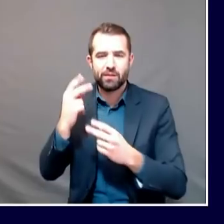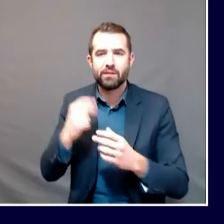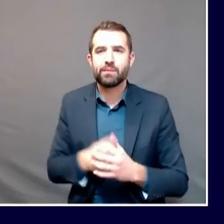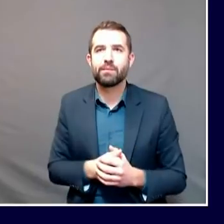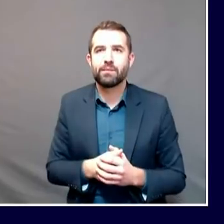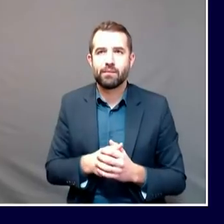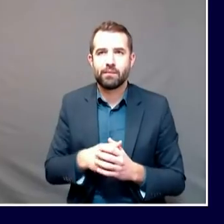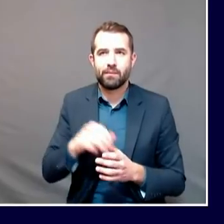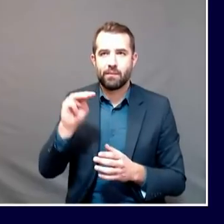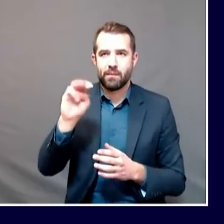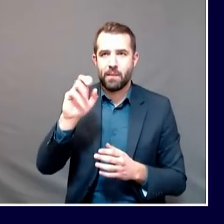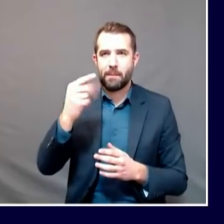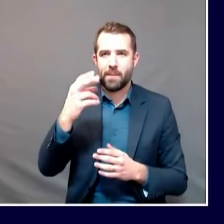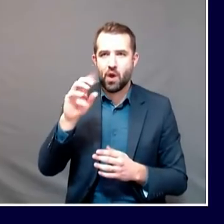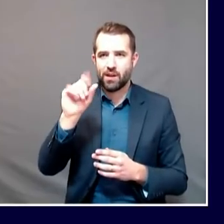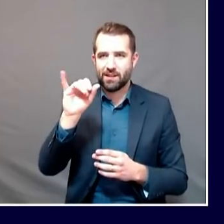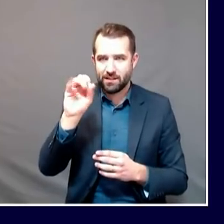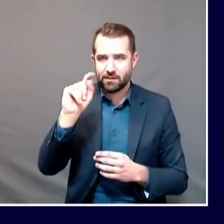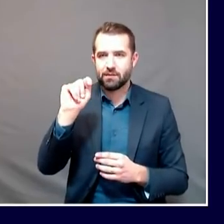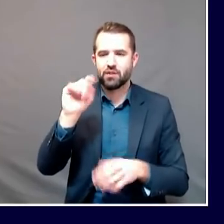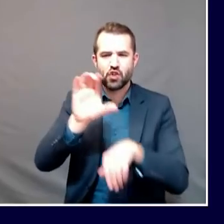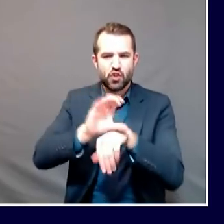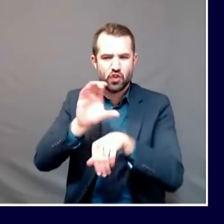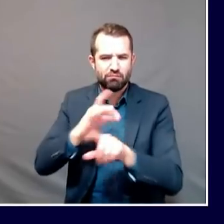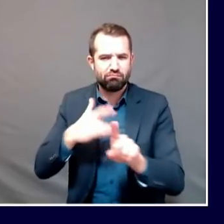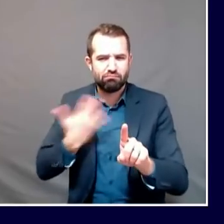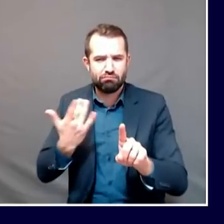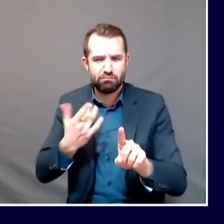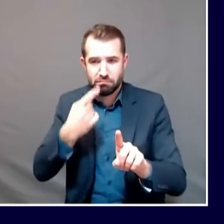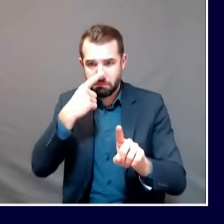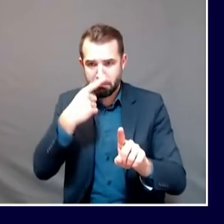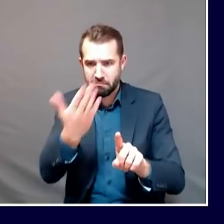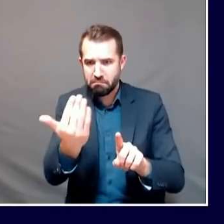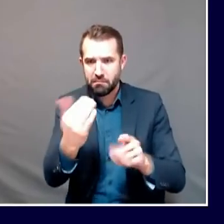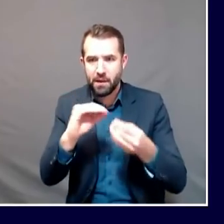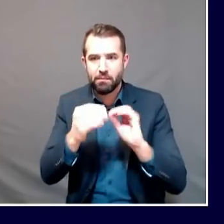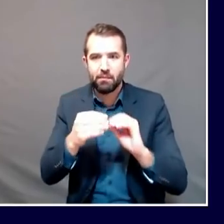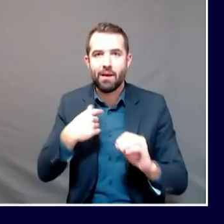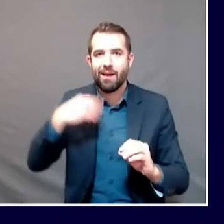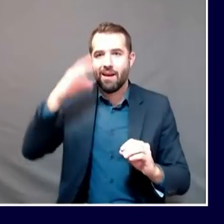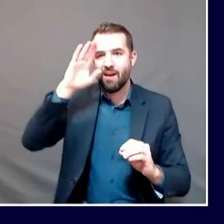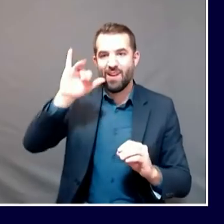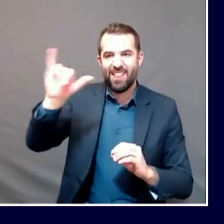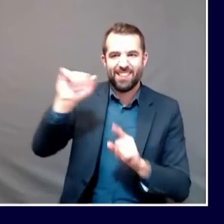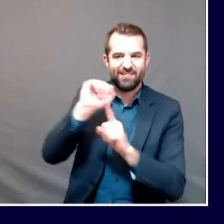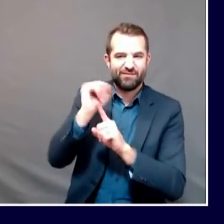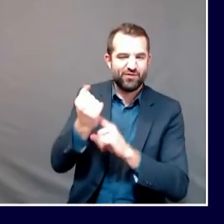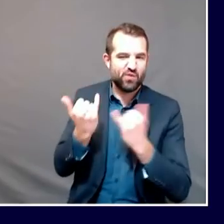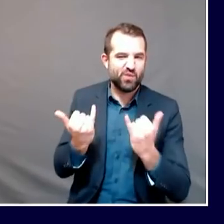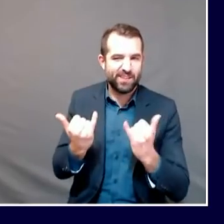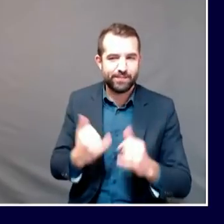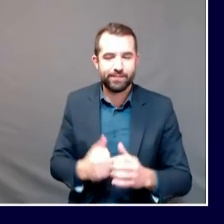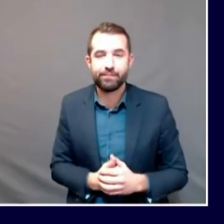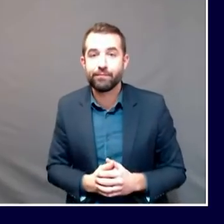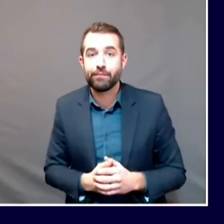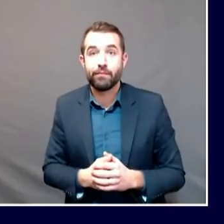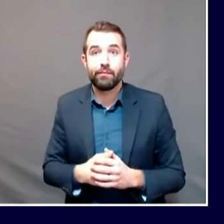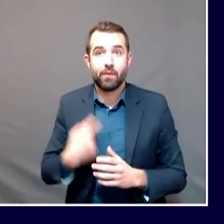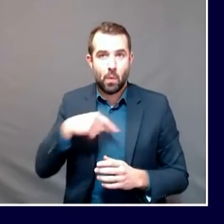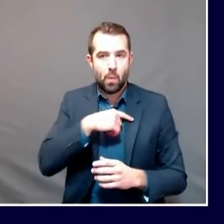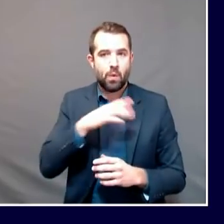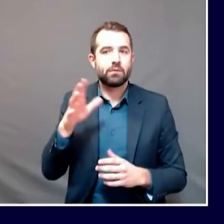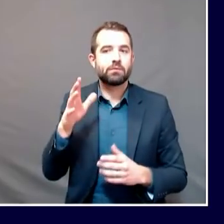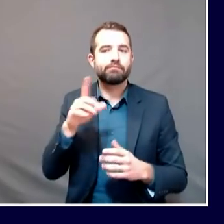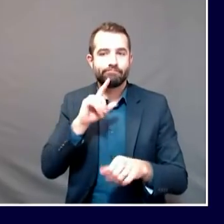in Patton, yes, we're aware of that situation, Brian, and our case investigation, our outbreak investigators are